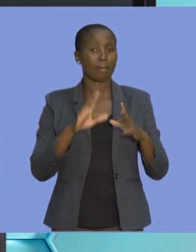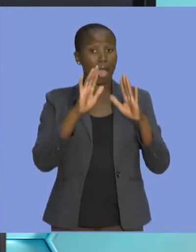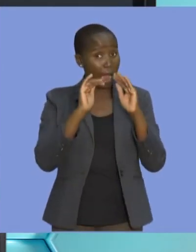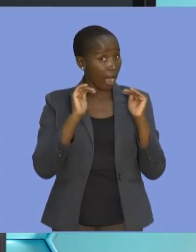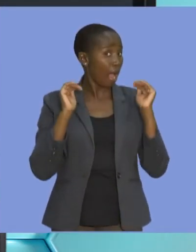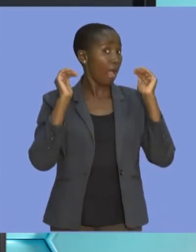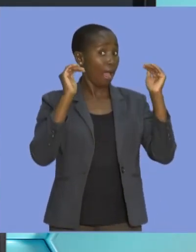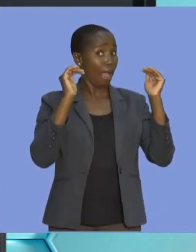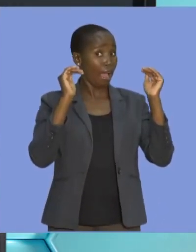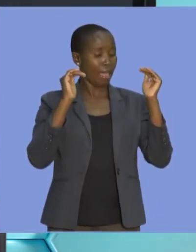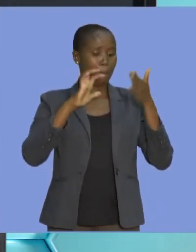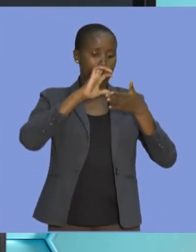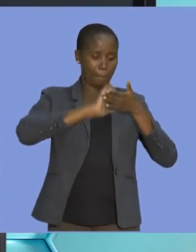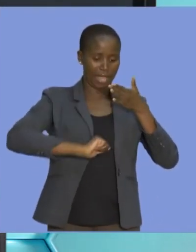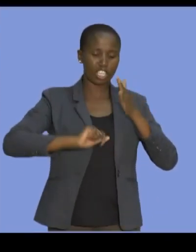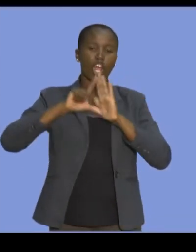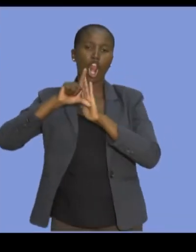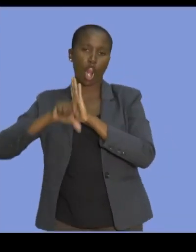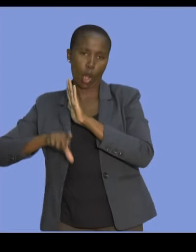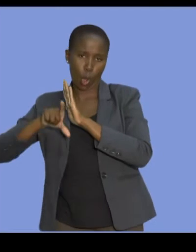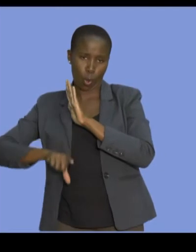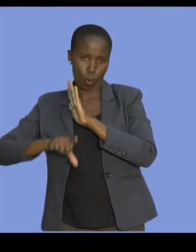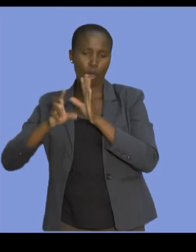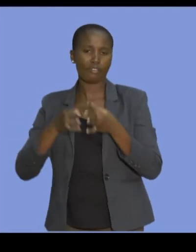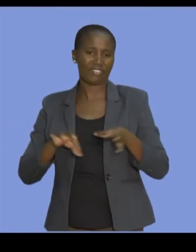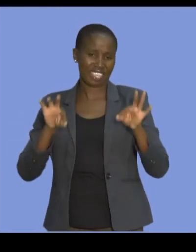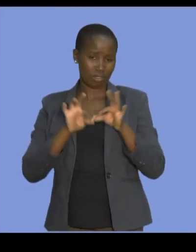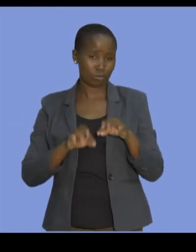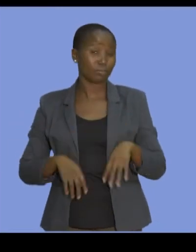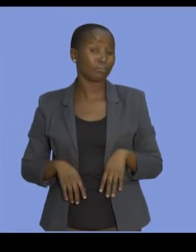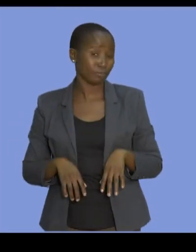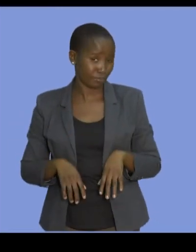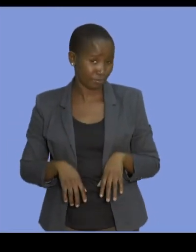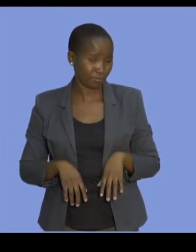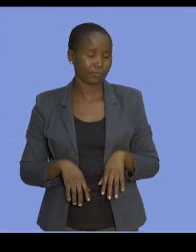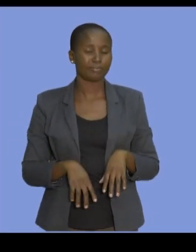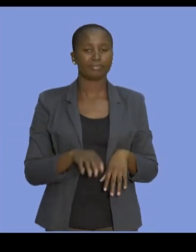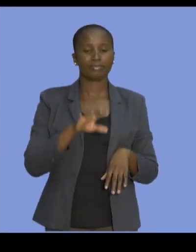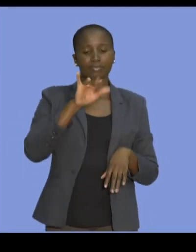minus the lowest value. The interquartile range and the